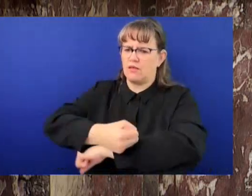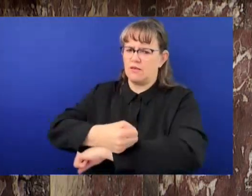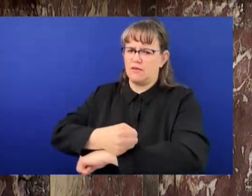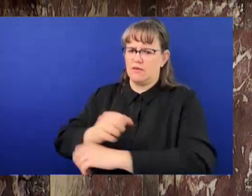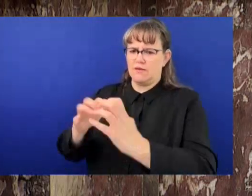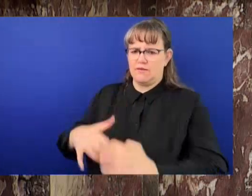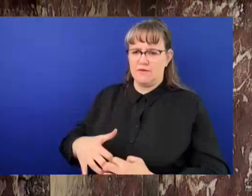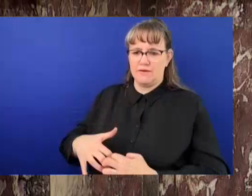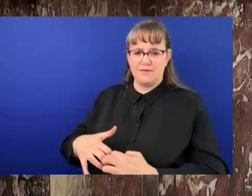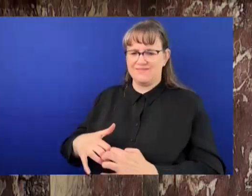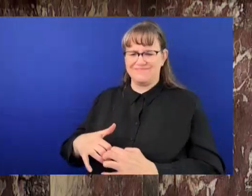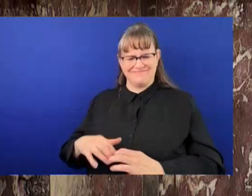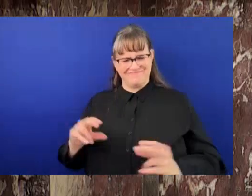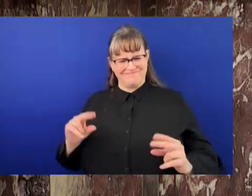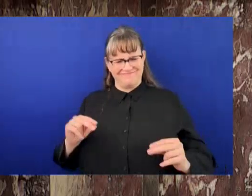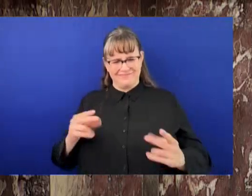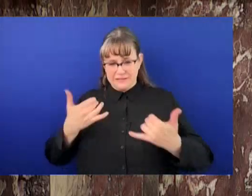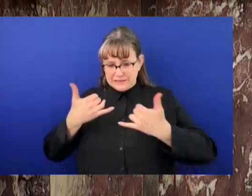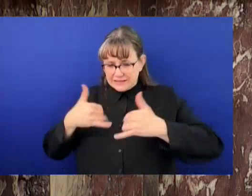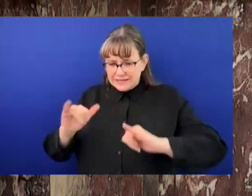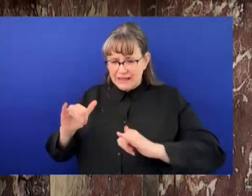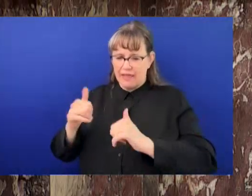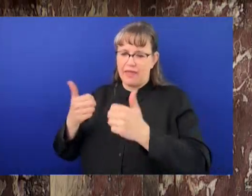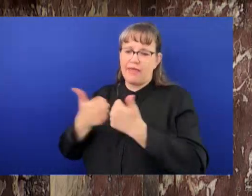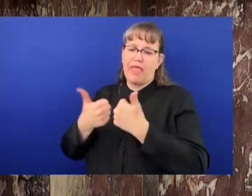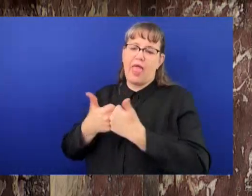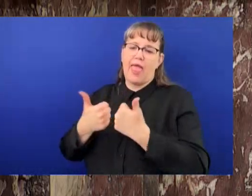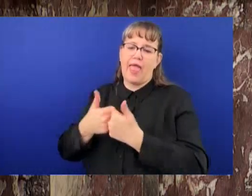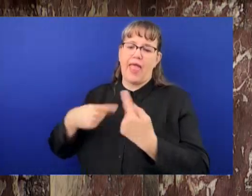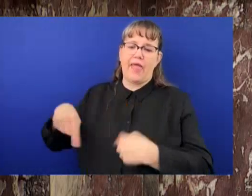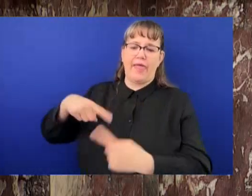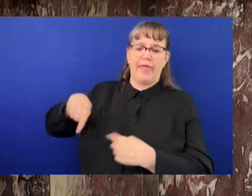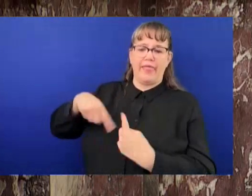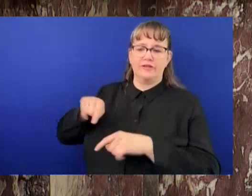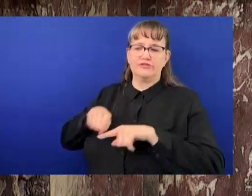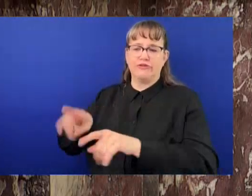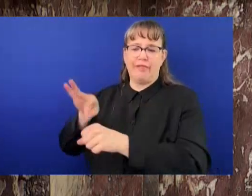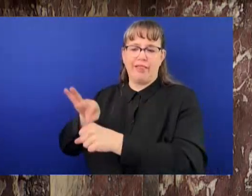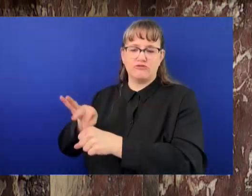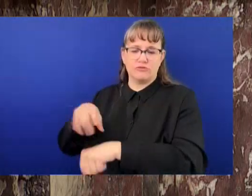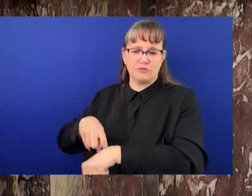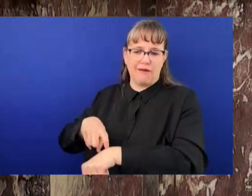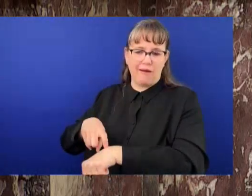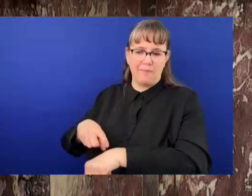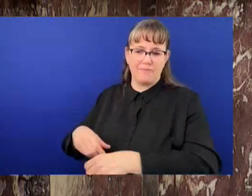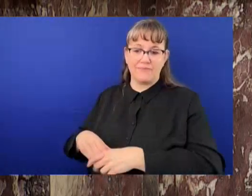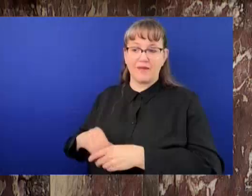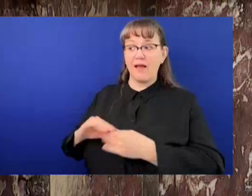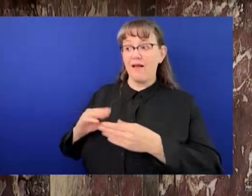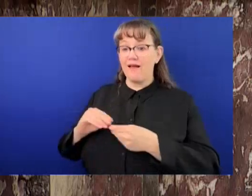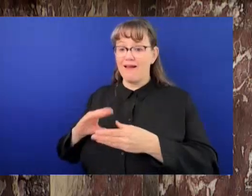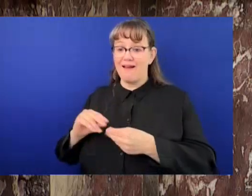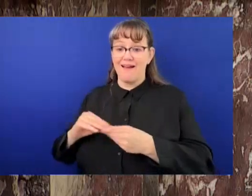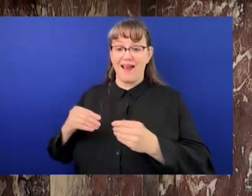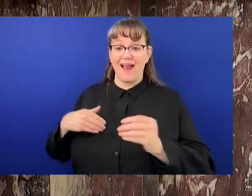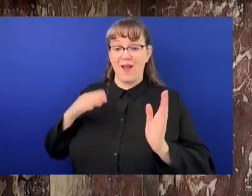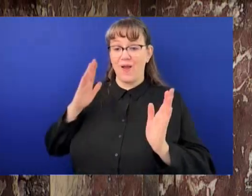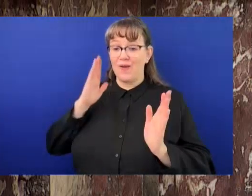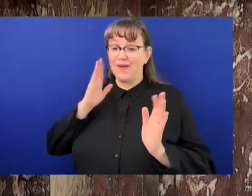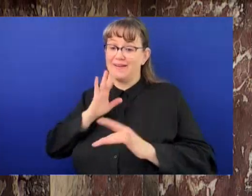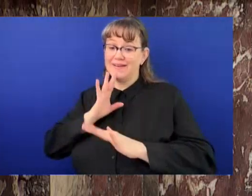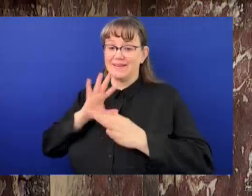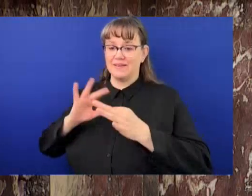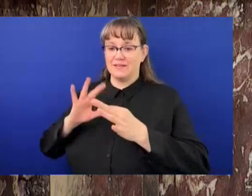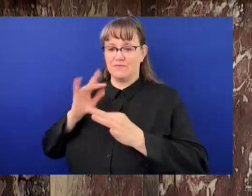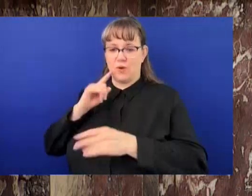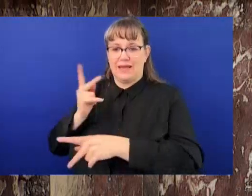to power and willing to say anything to keep it. These sites are still operating, exposing seniors, families,